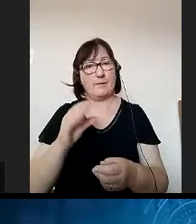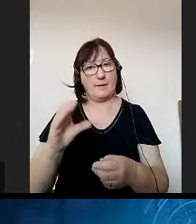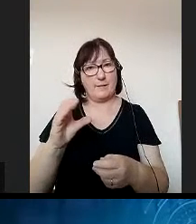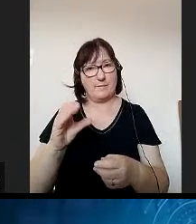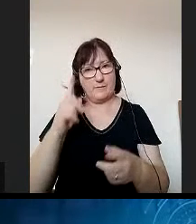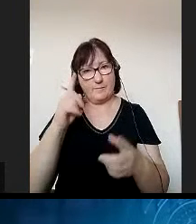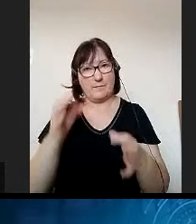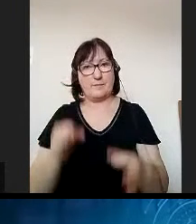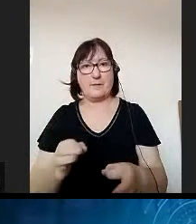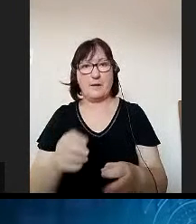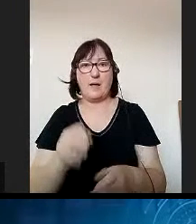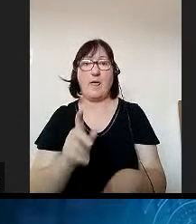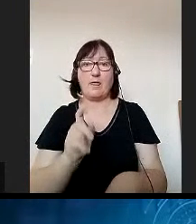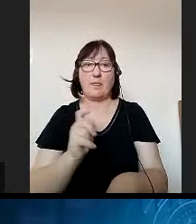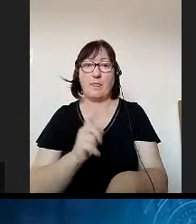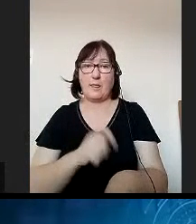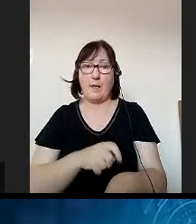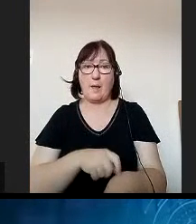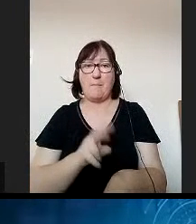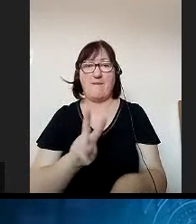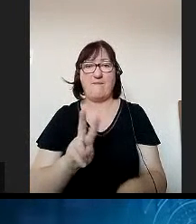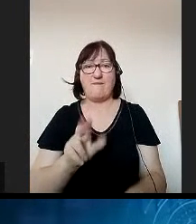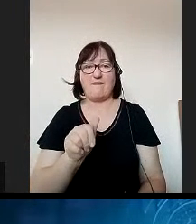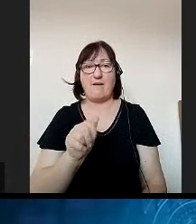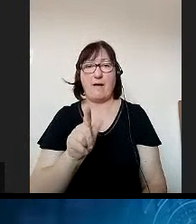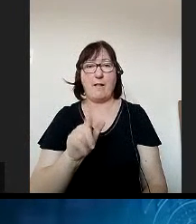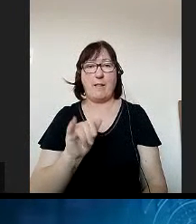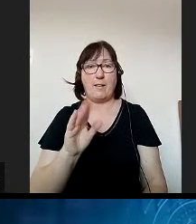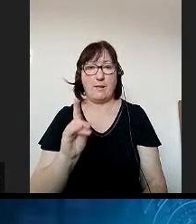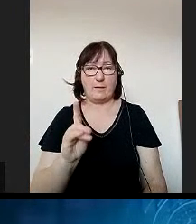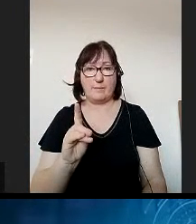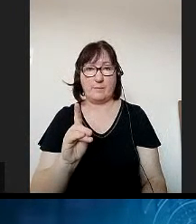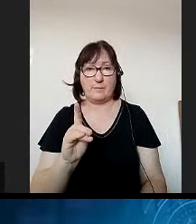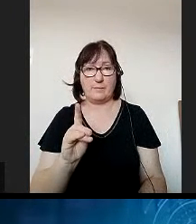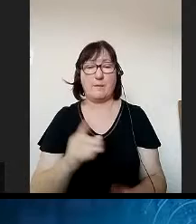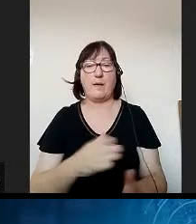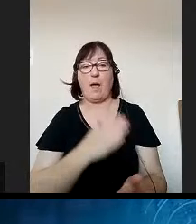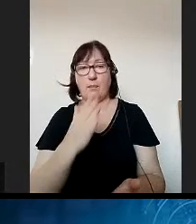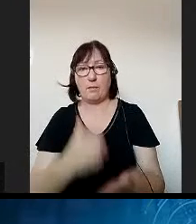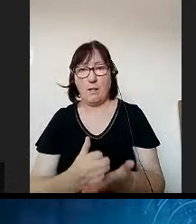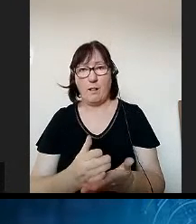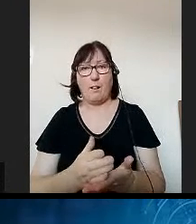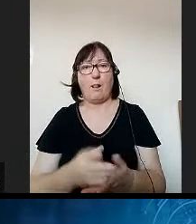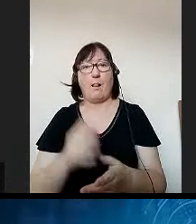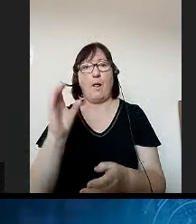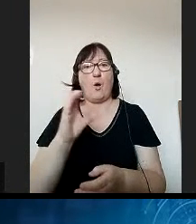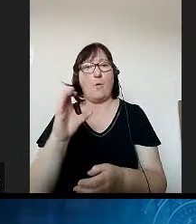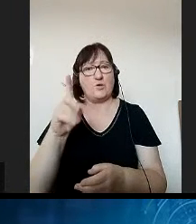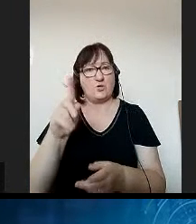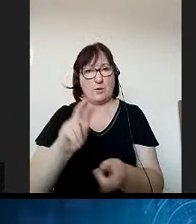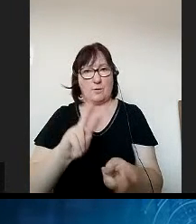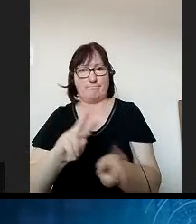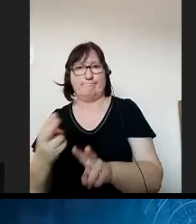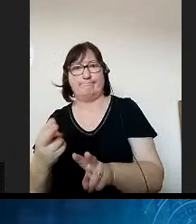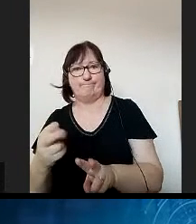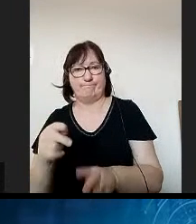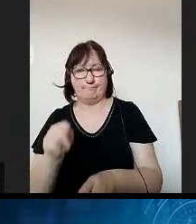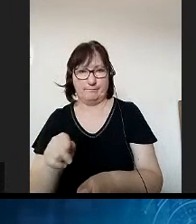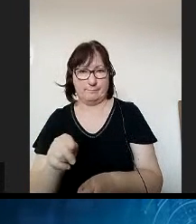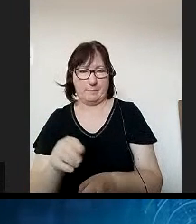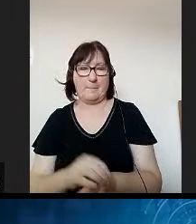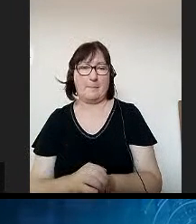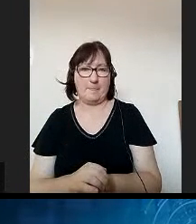valid until it is amended by the commissioner. The reasons for amendment can emanate